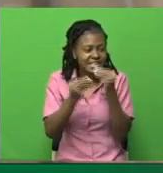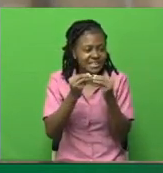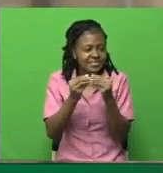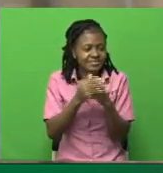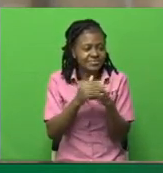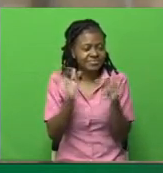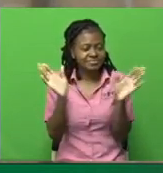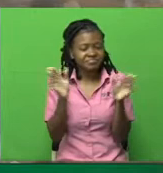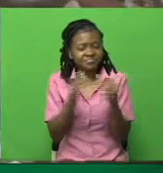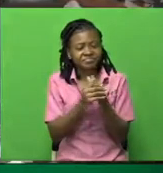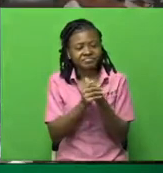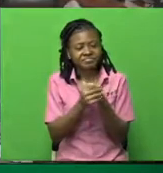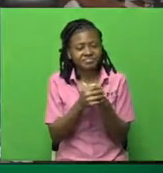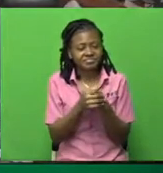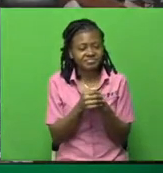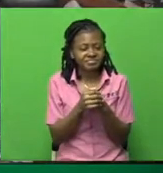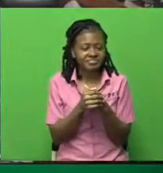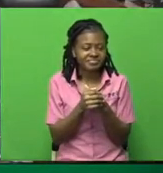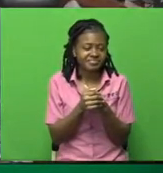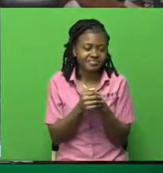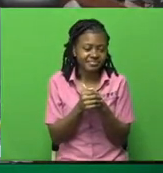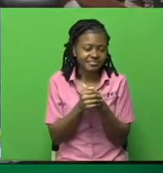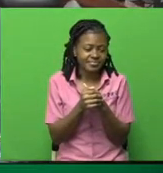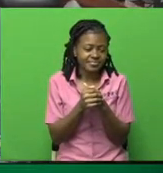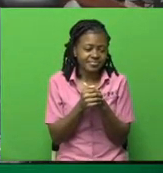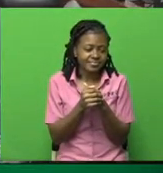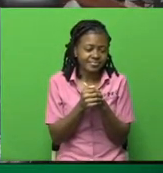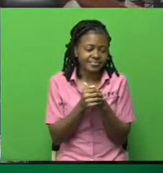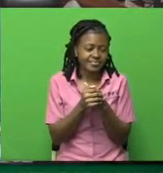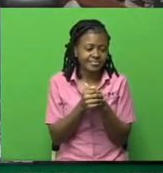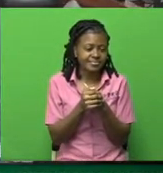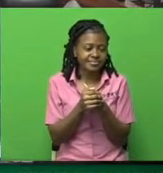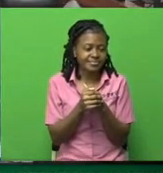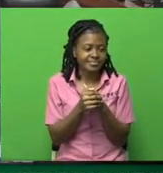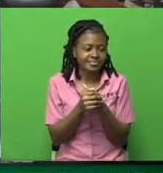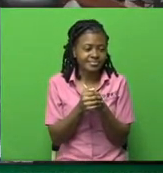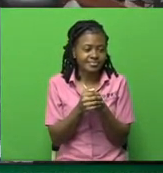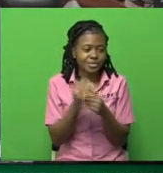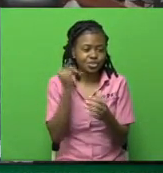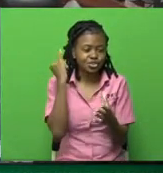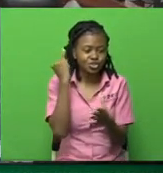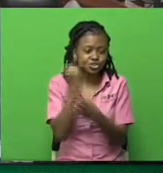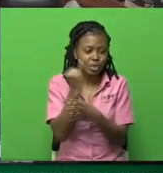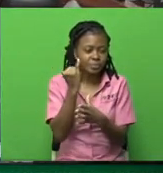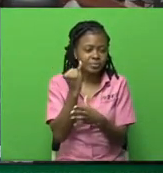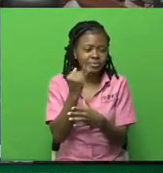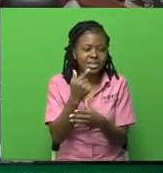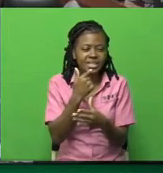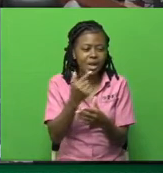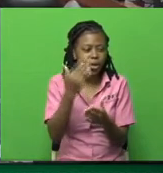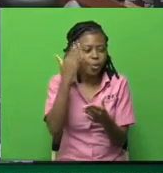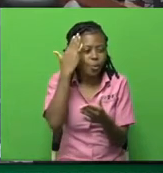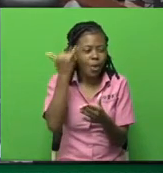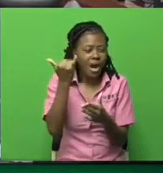fly standing over a 48 one relevance of speech